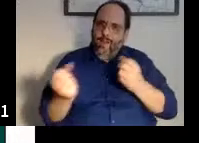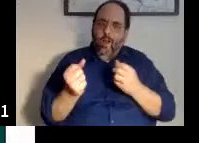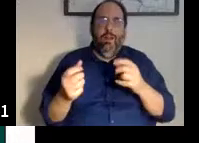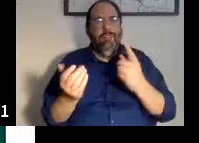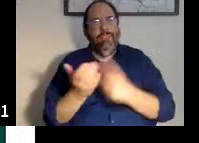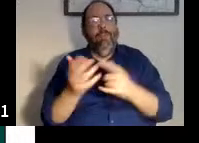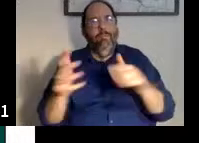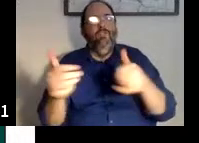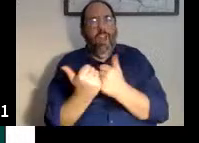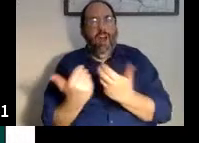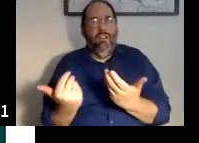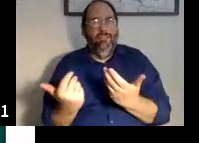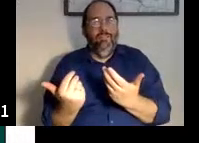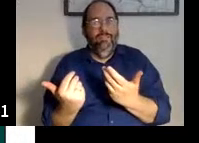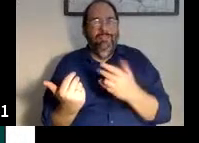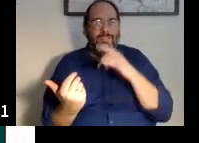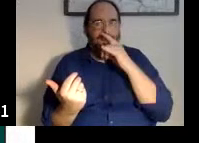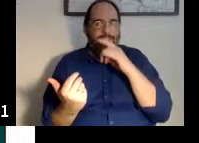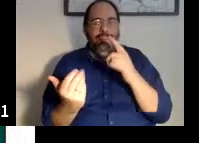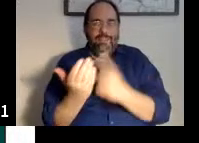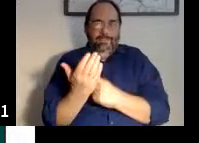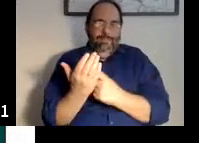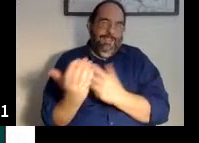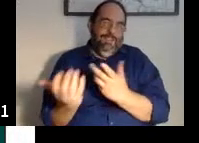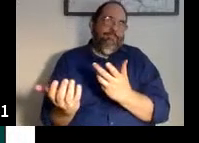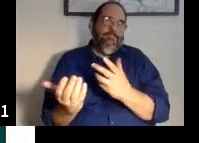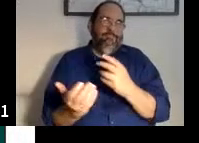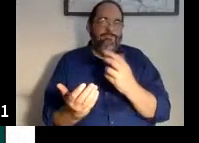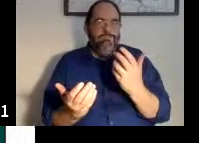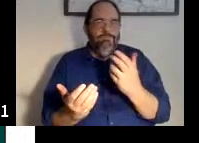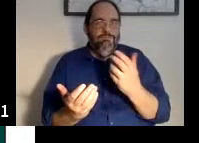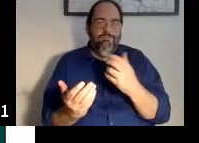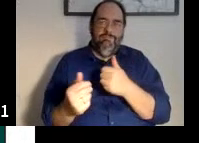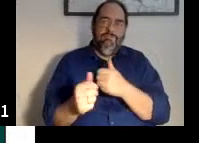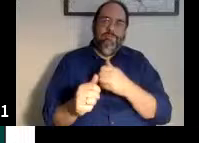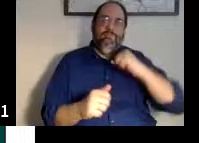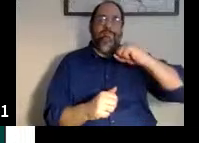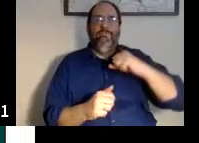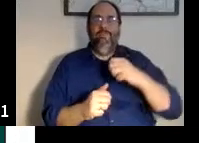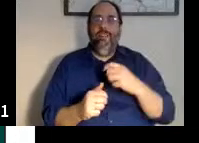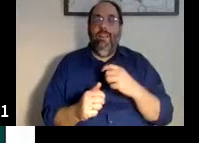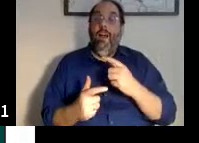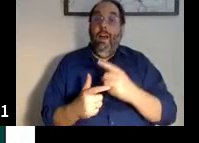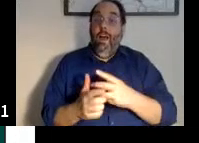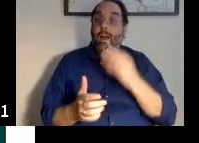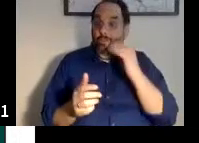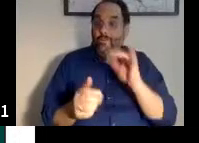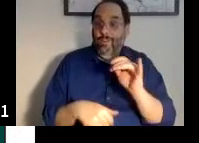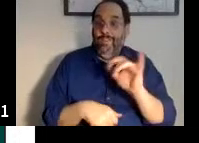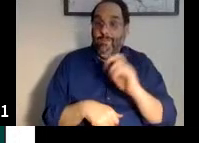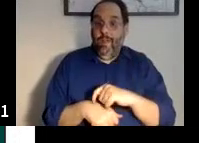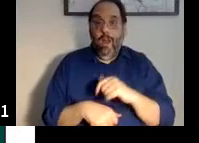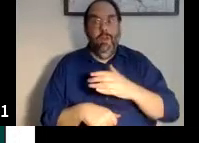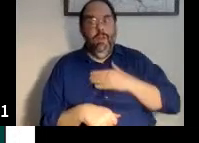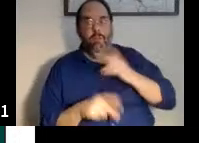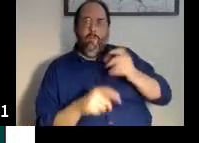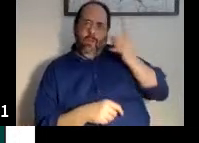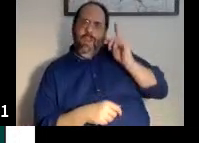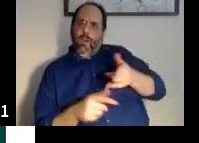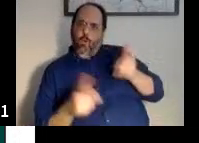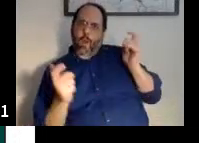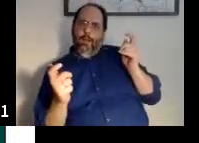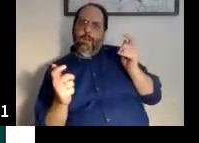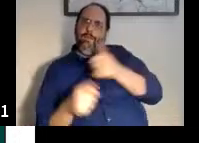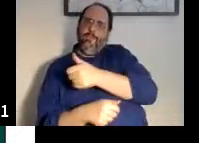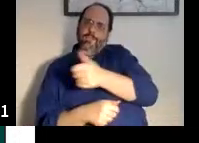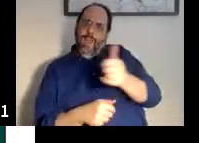But I think the other thing that I learned very quickly there is that young people understand that so quickly that even when they're playing with a